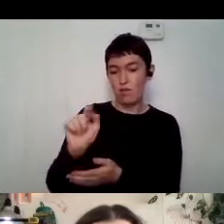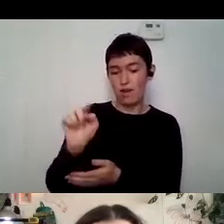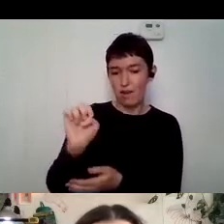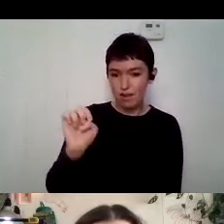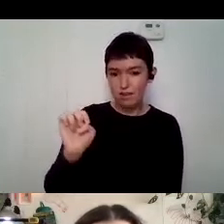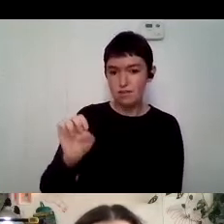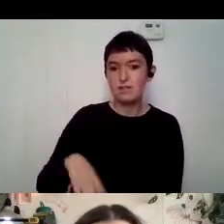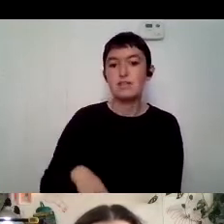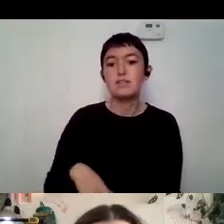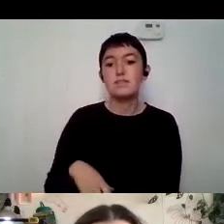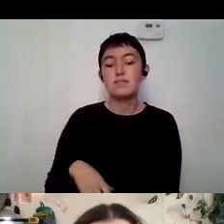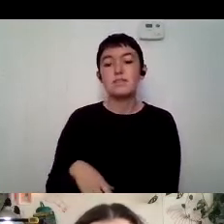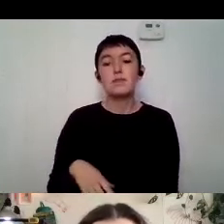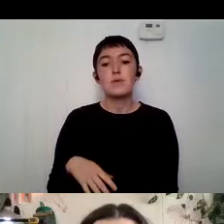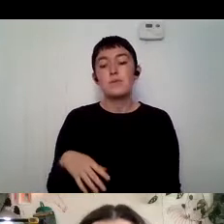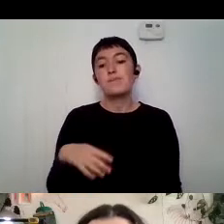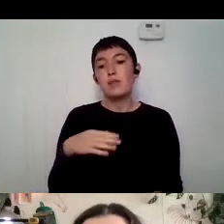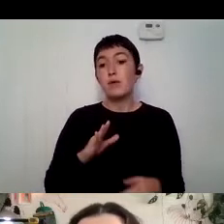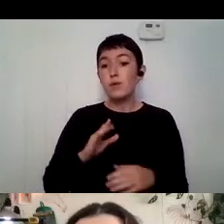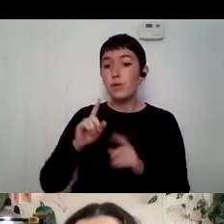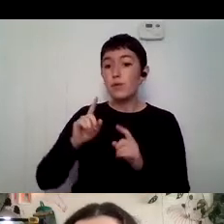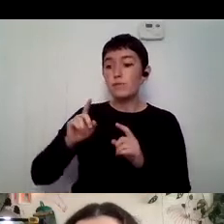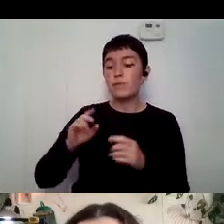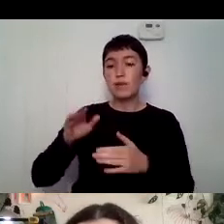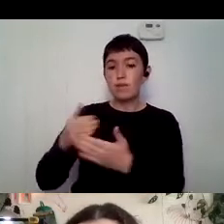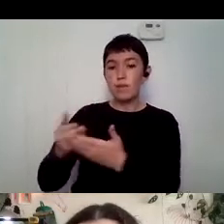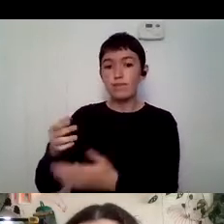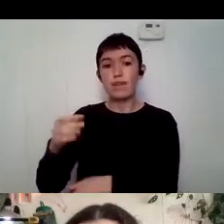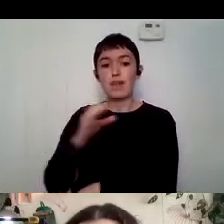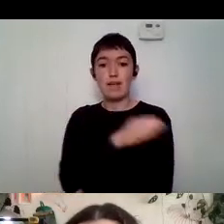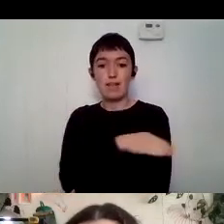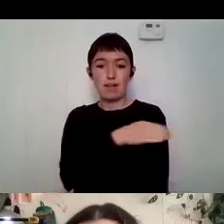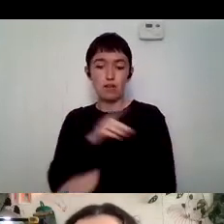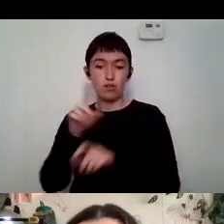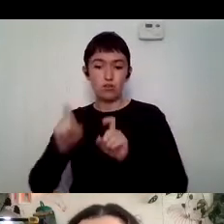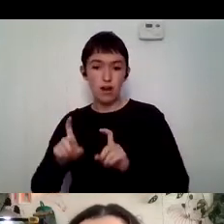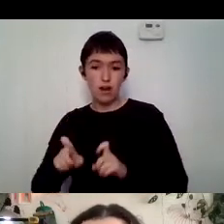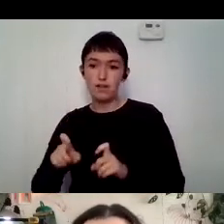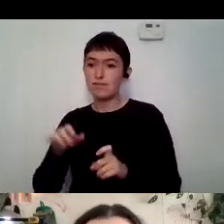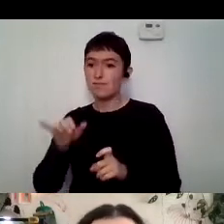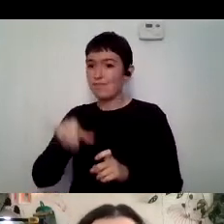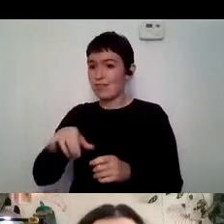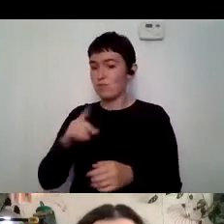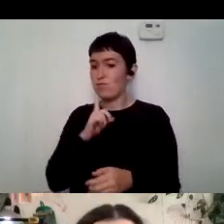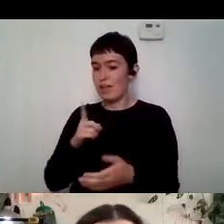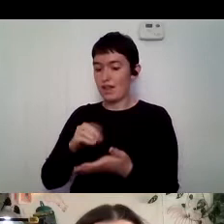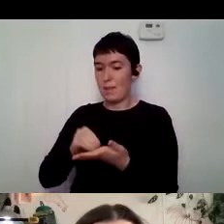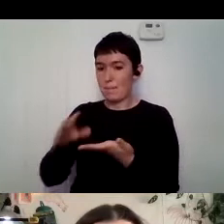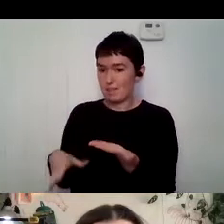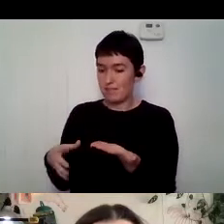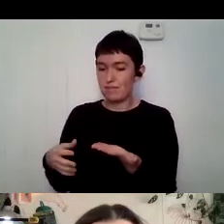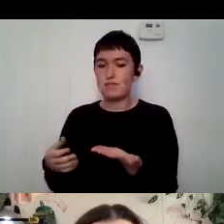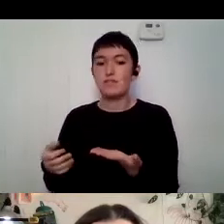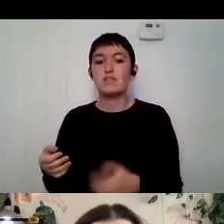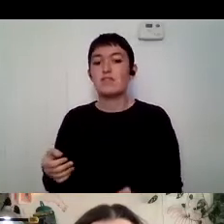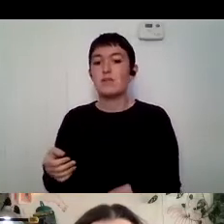trials, which are extremely expensive. And generally they just fail because they are not efficacious. So they don't actually have any effect for curing